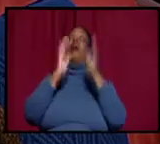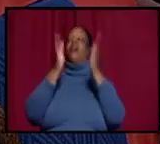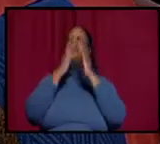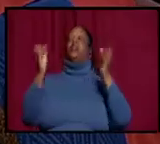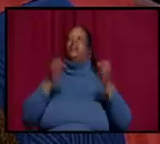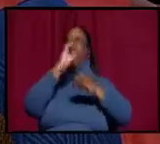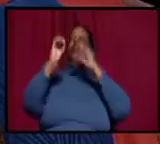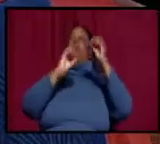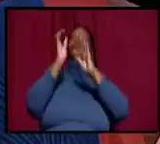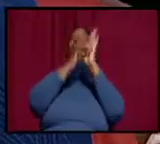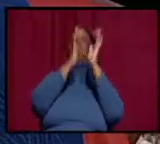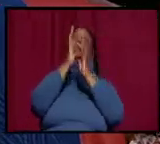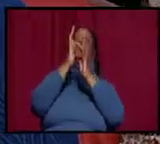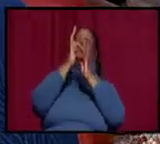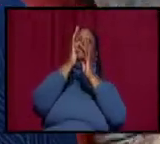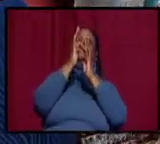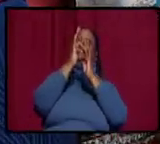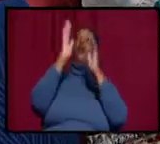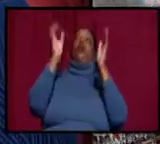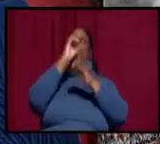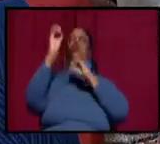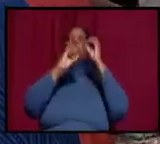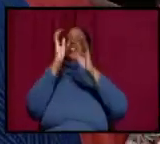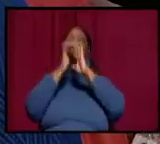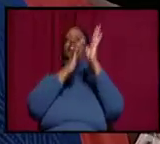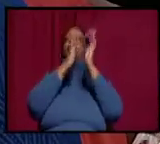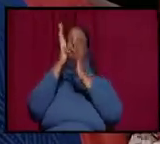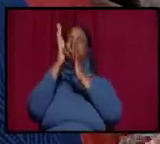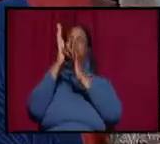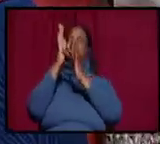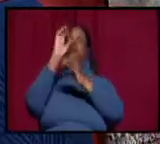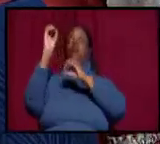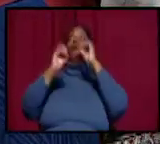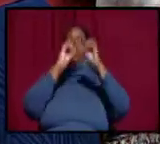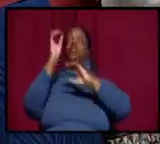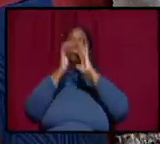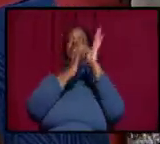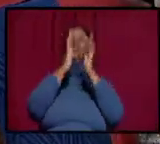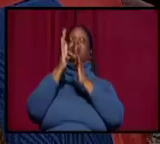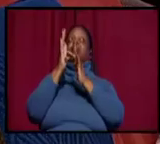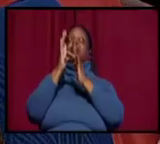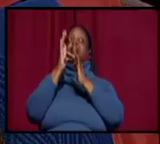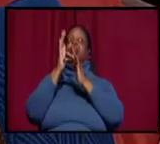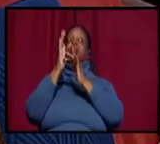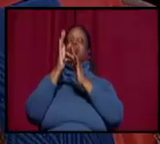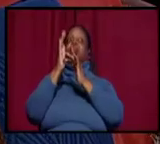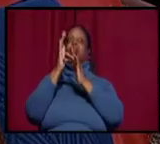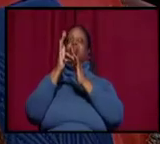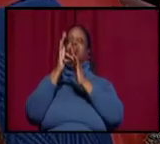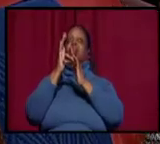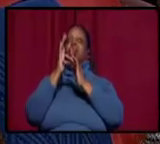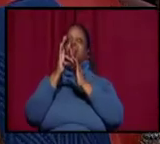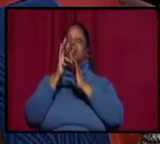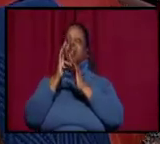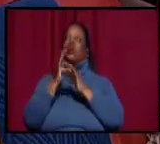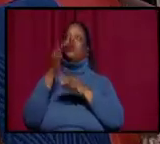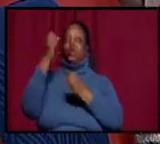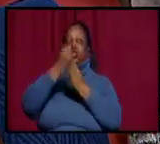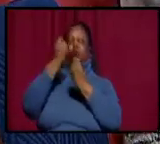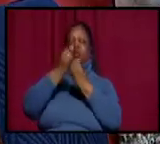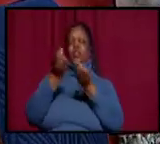Hi-ya-ya-ya-ya. Oh, Jesus. Oh, Jesus. Oh, Jesus. Rock in a weary